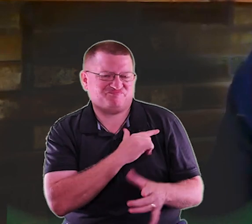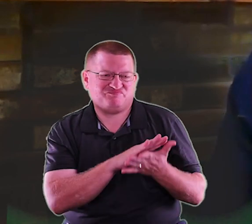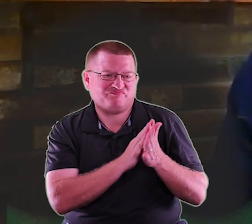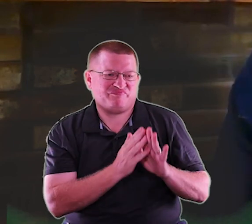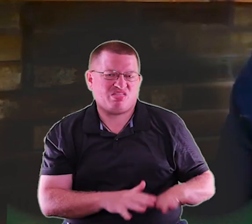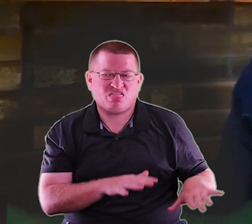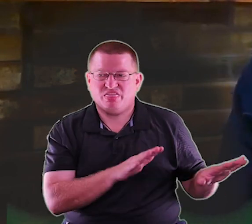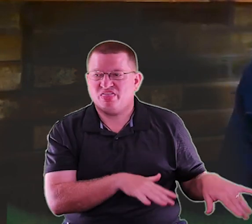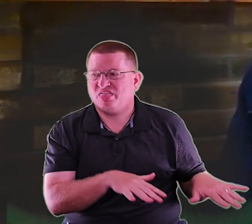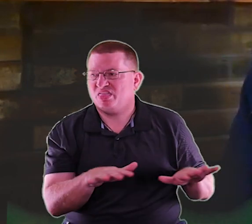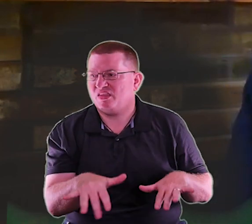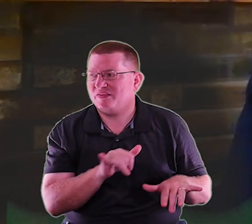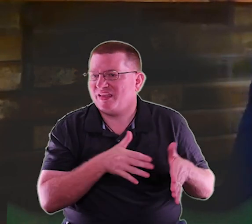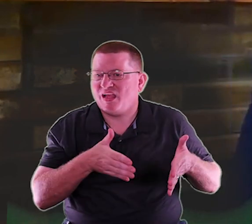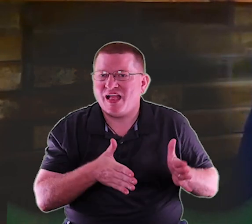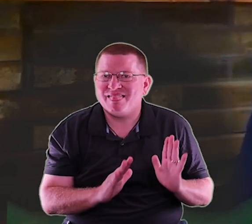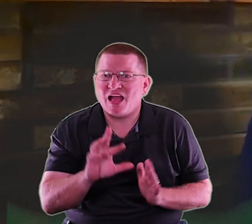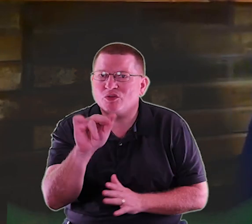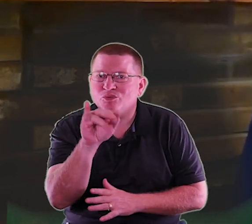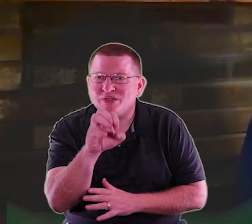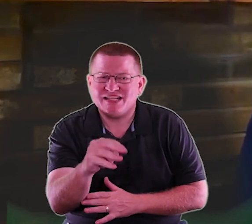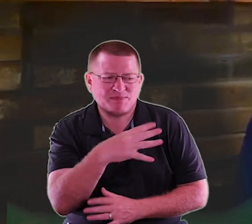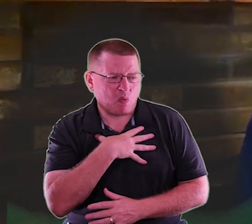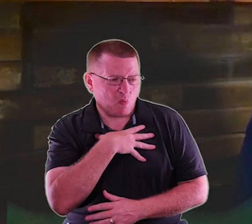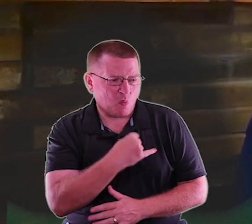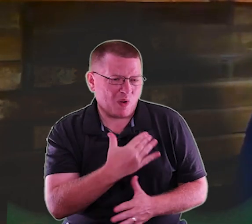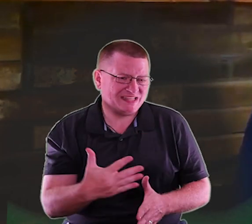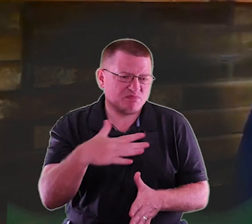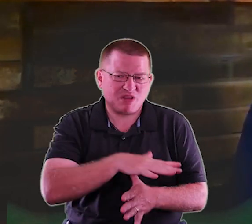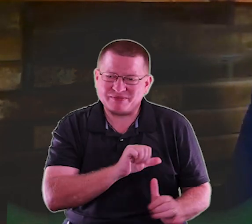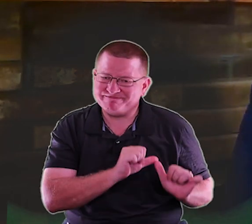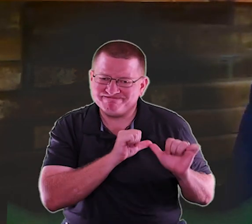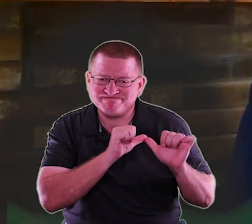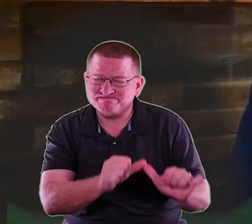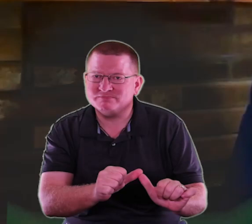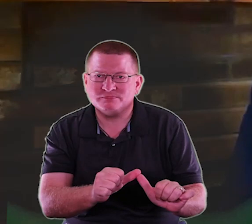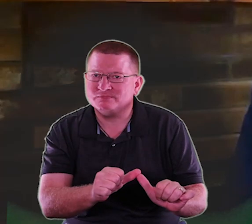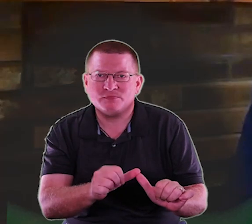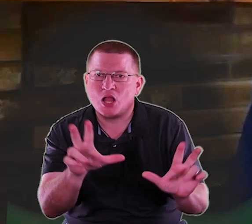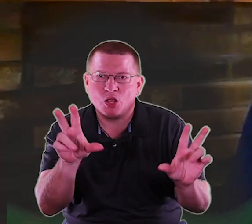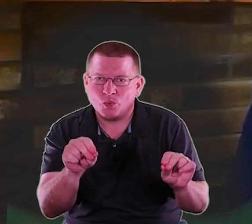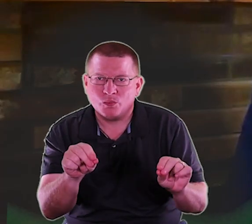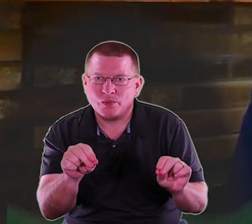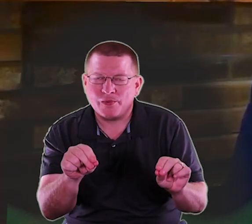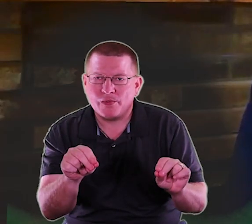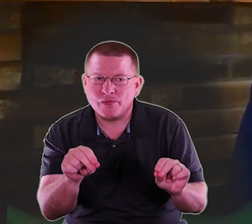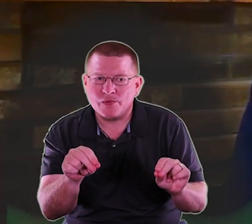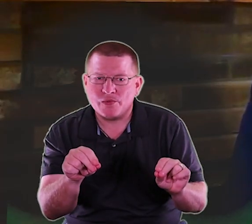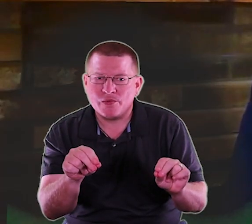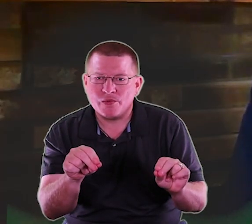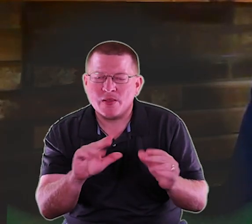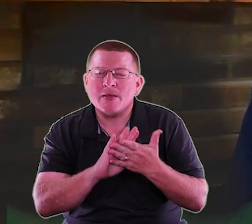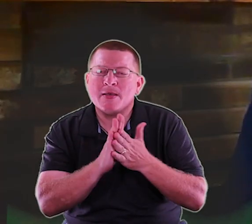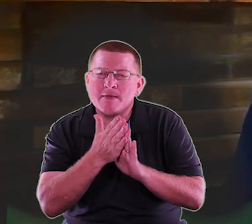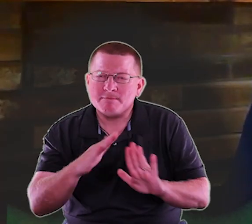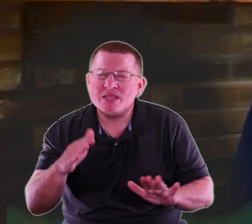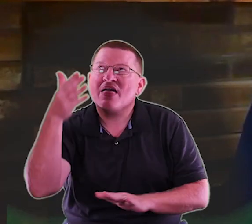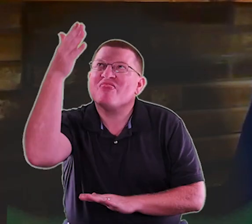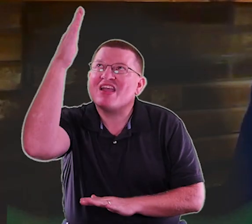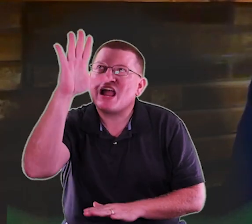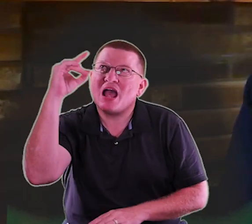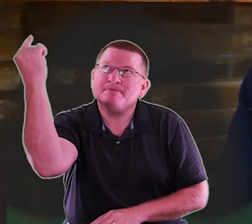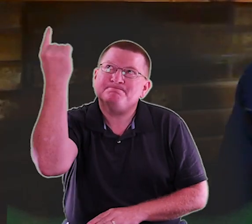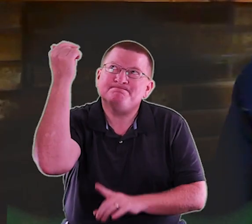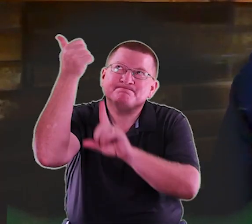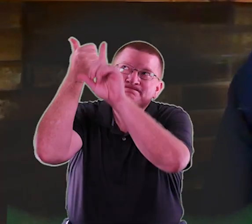the mechanisms of racism and white supremacy to stay in place. No, the peace God alone